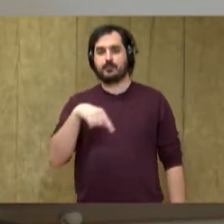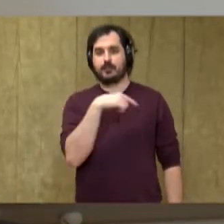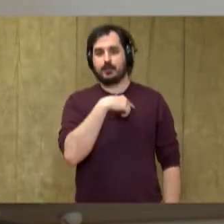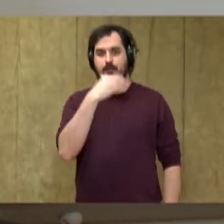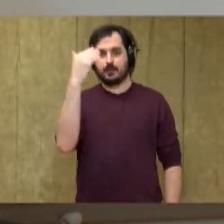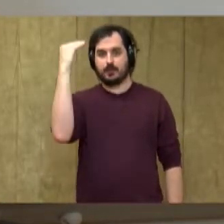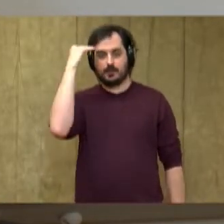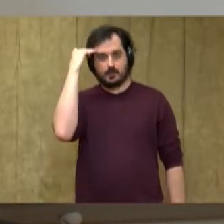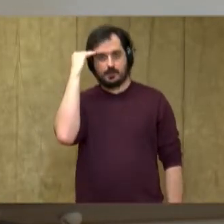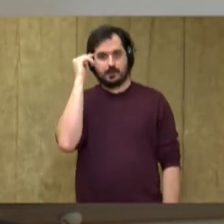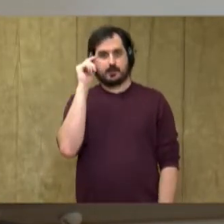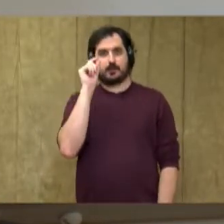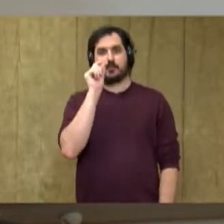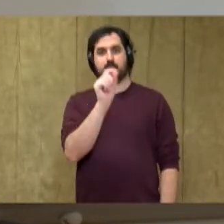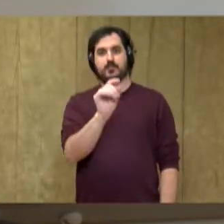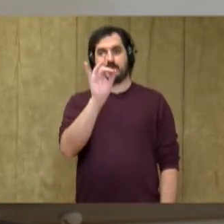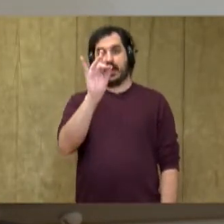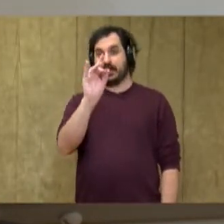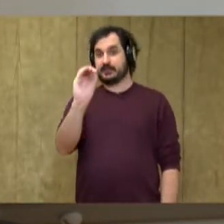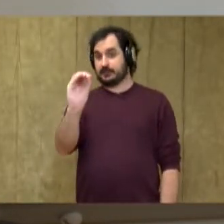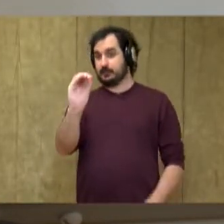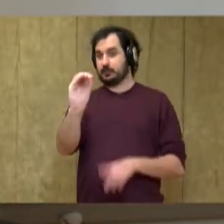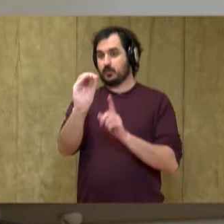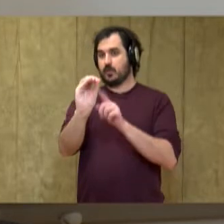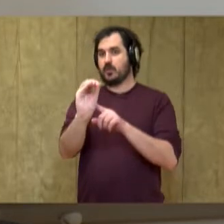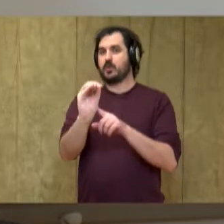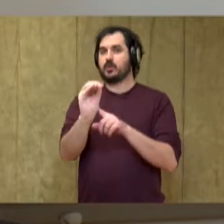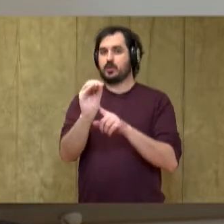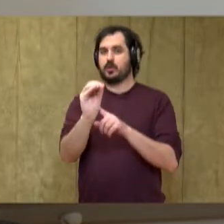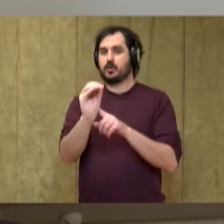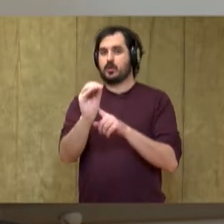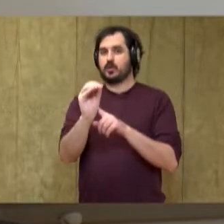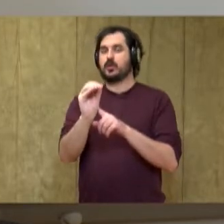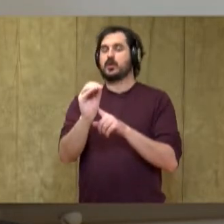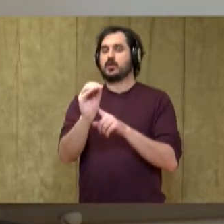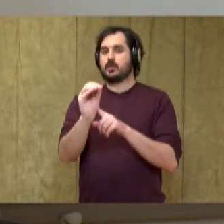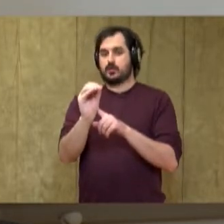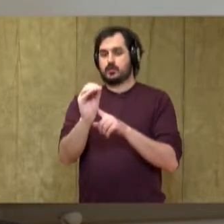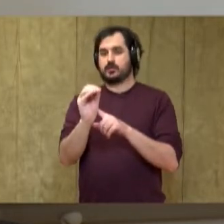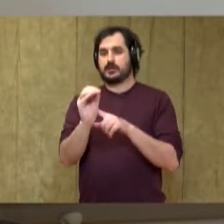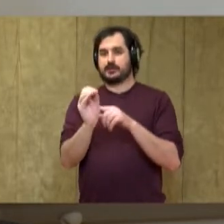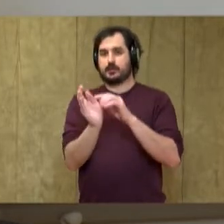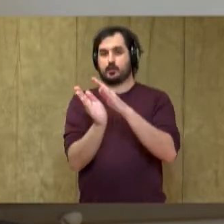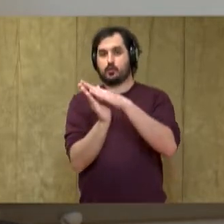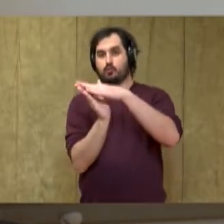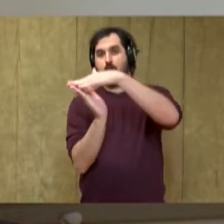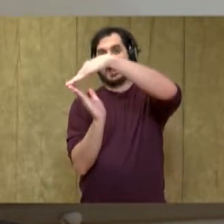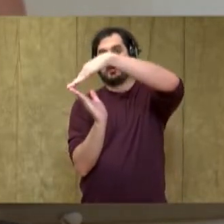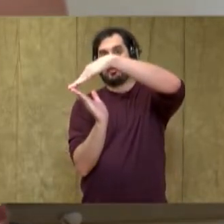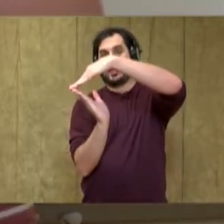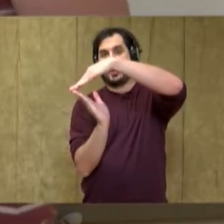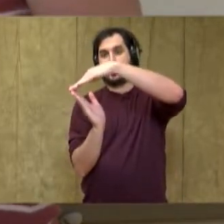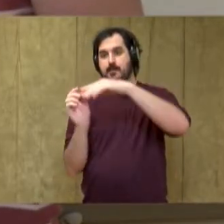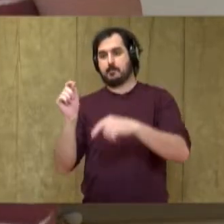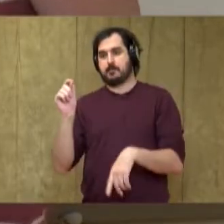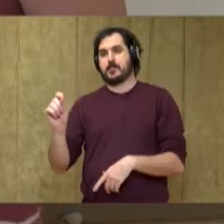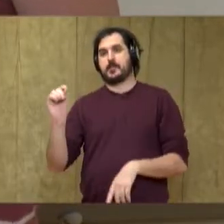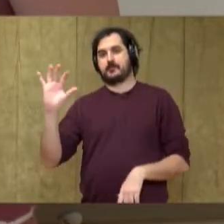tenths or 80 hundredths is greater than 5/10 or 50